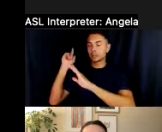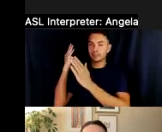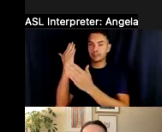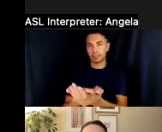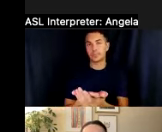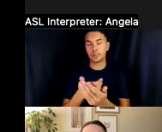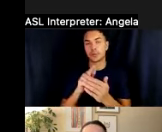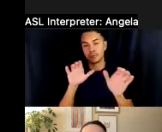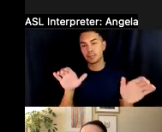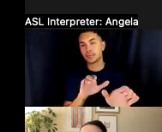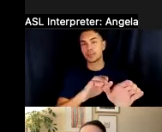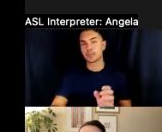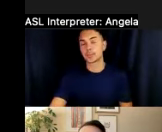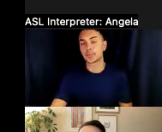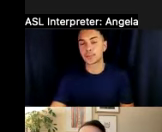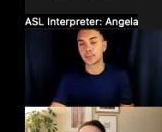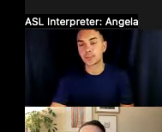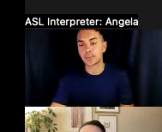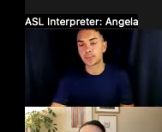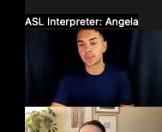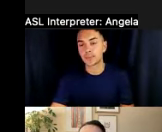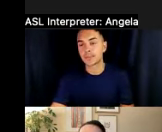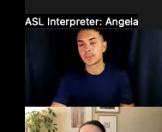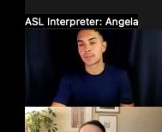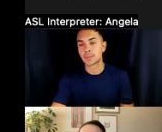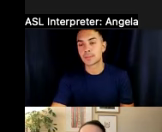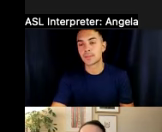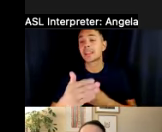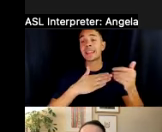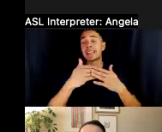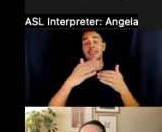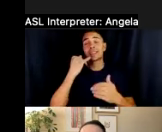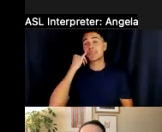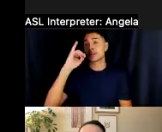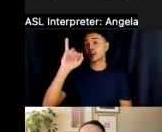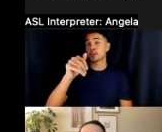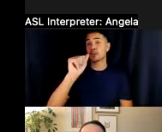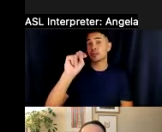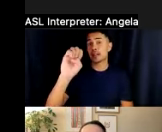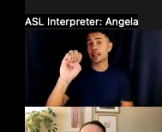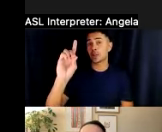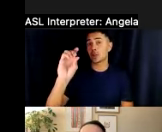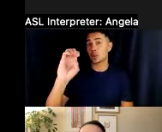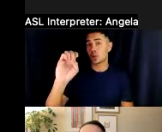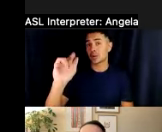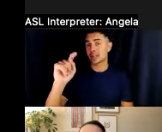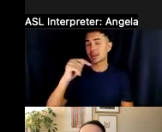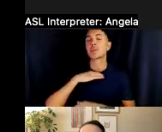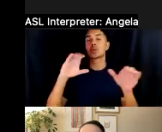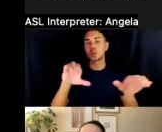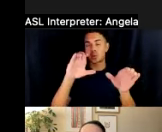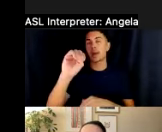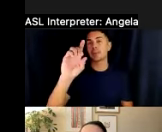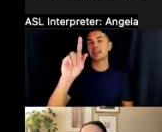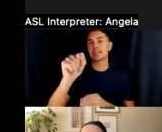conducted. Even if they were Jane Doe kits, we still conducted that MDT review because it does help